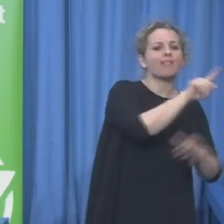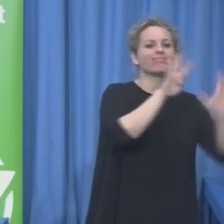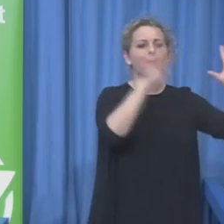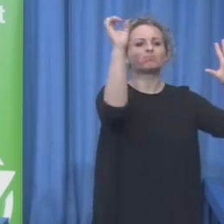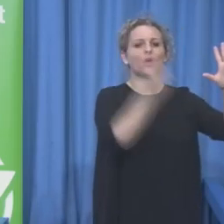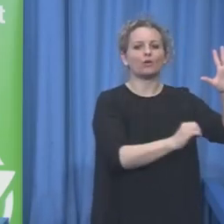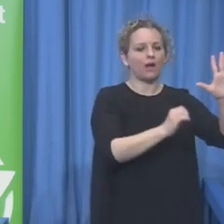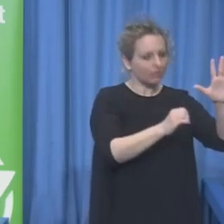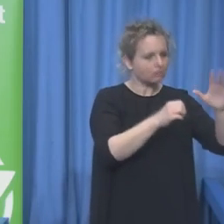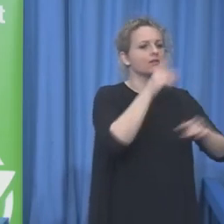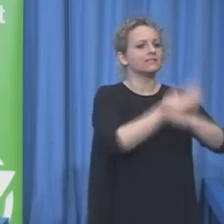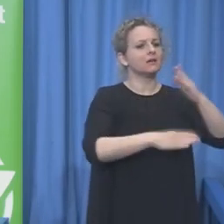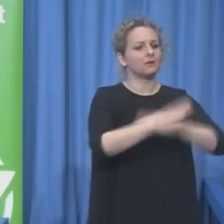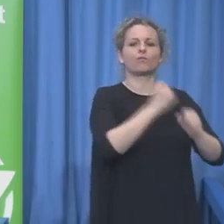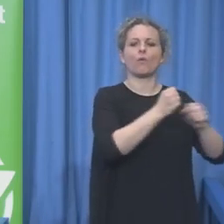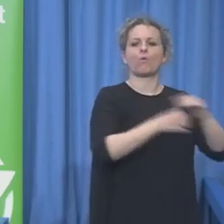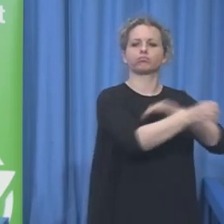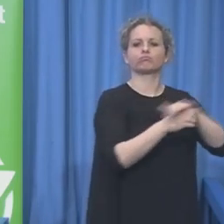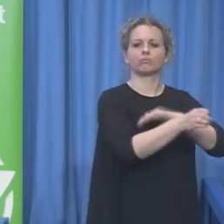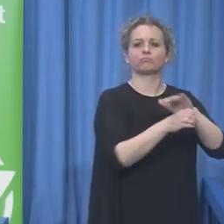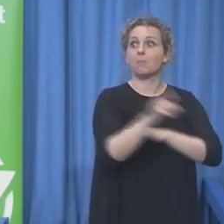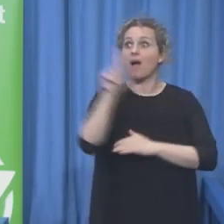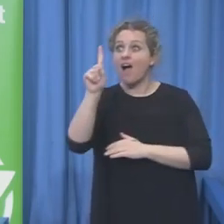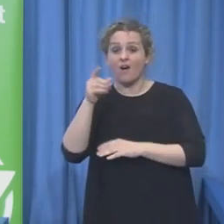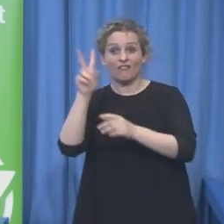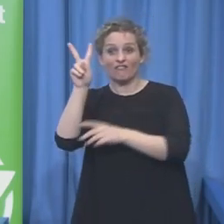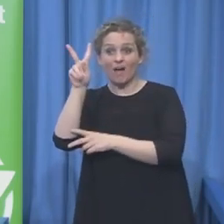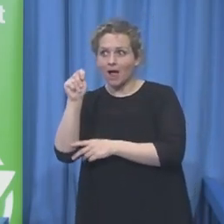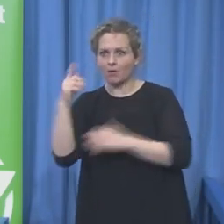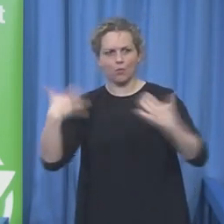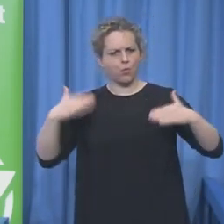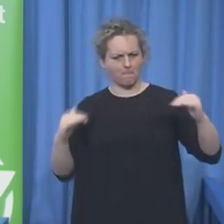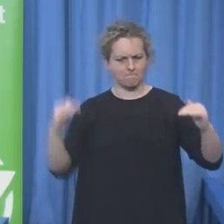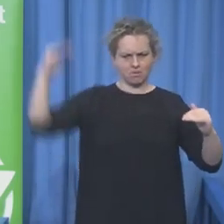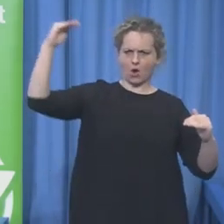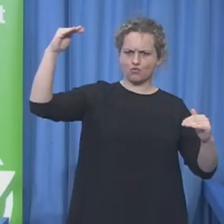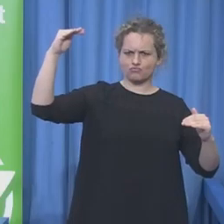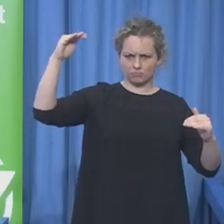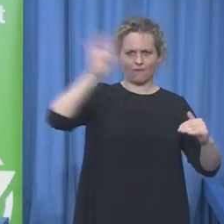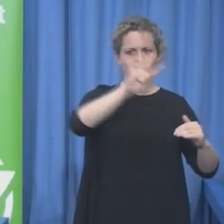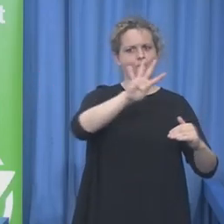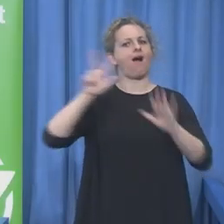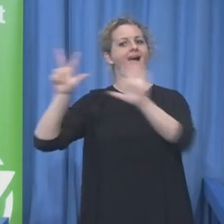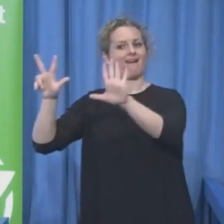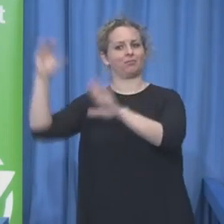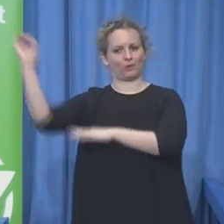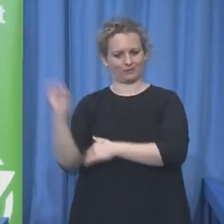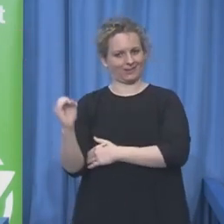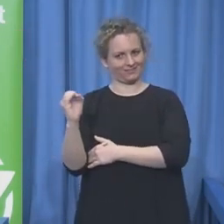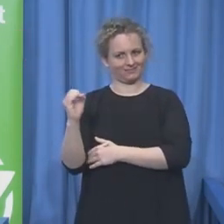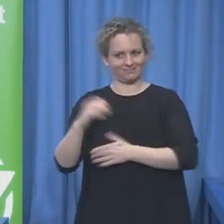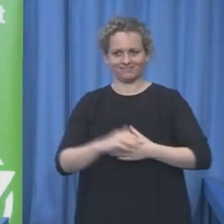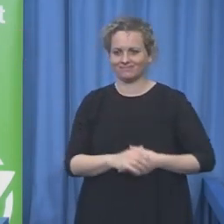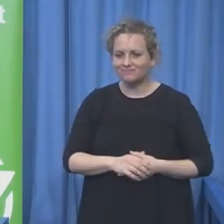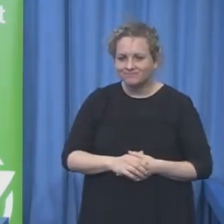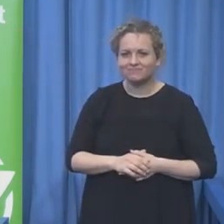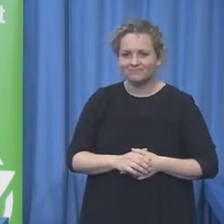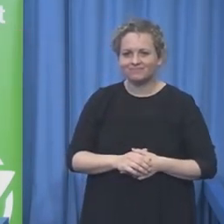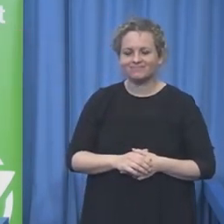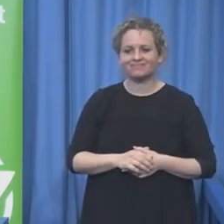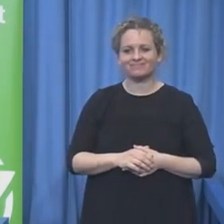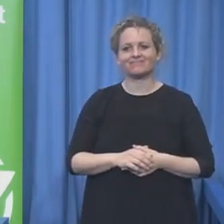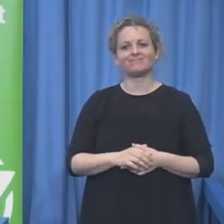The employee experiences full integration into the economic and social fabric of society. They develop confidence and individuality